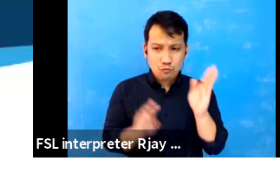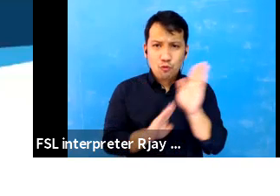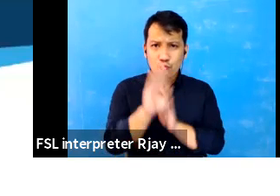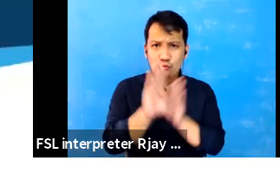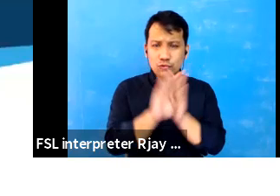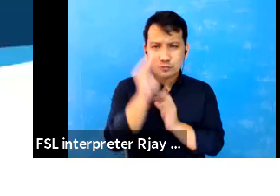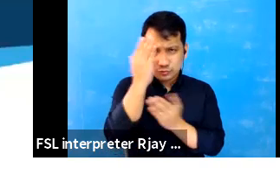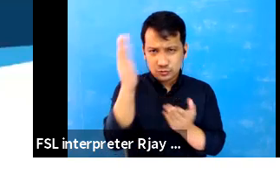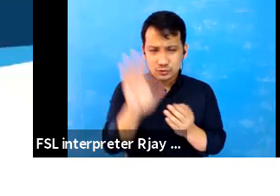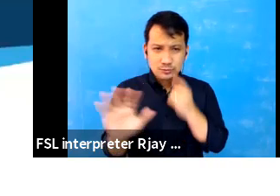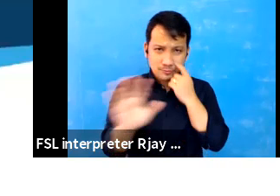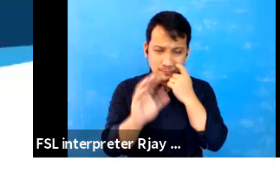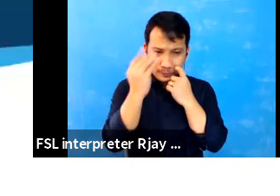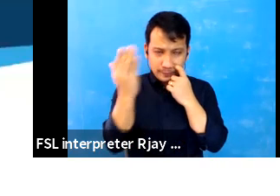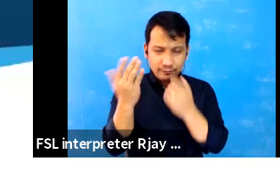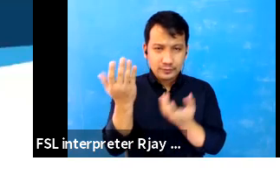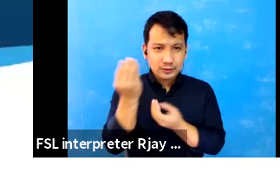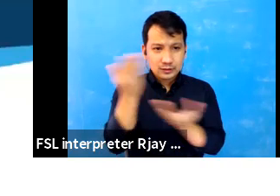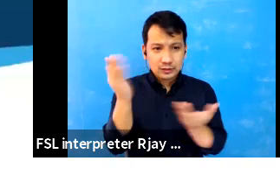other intervention we implement.